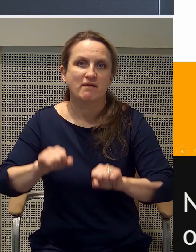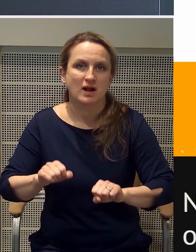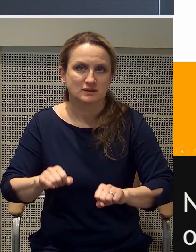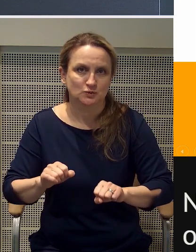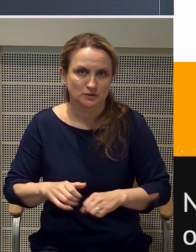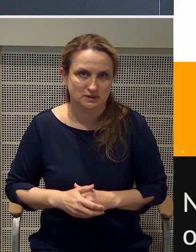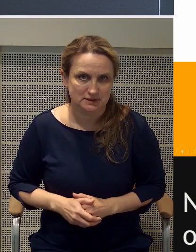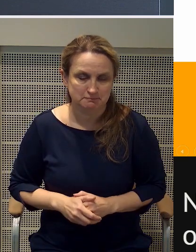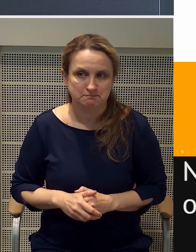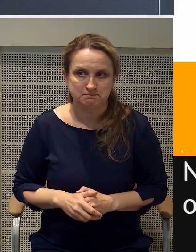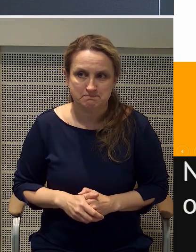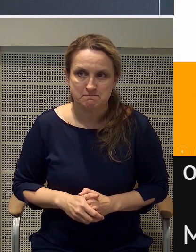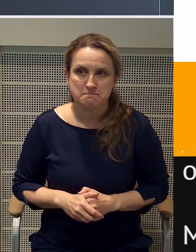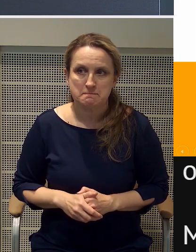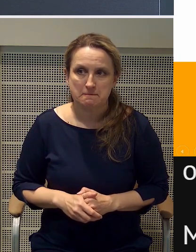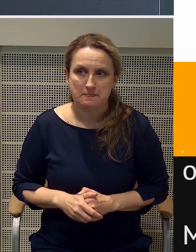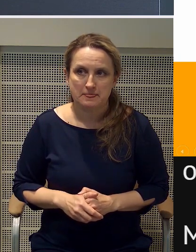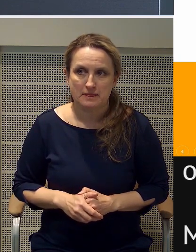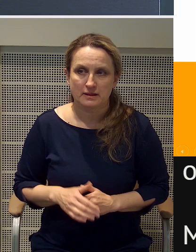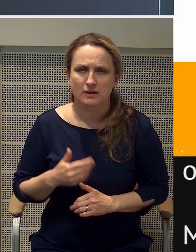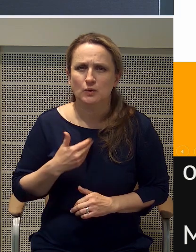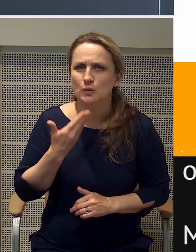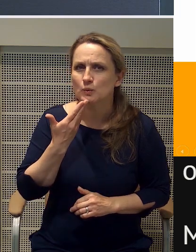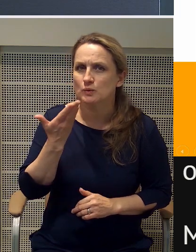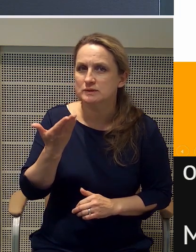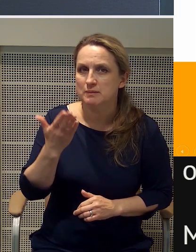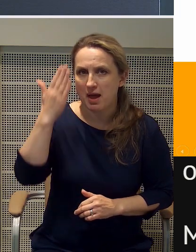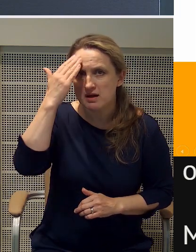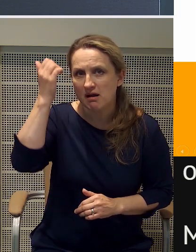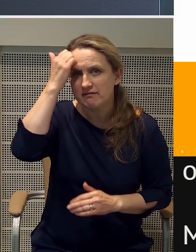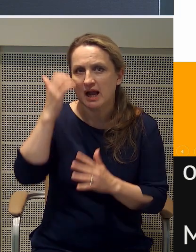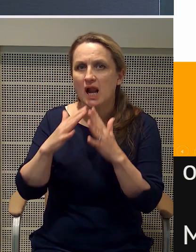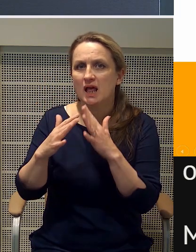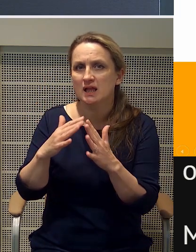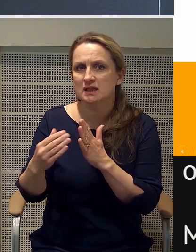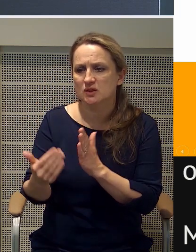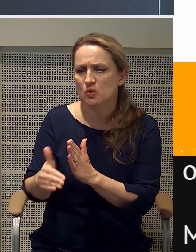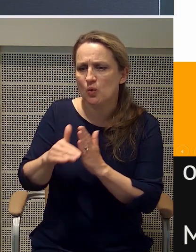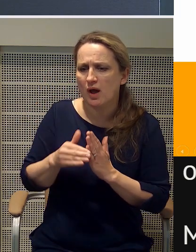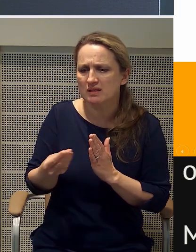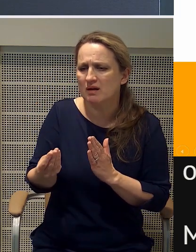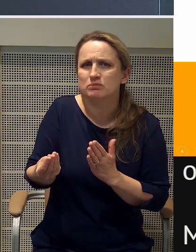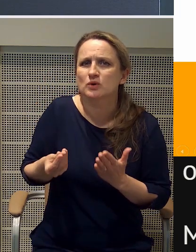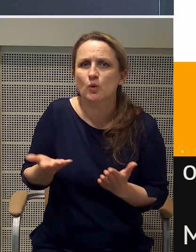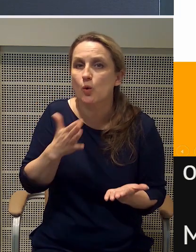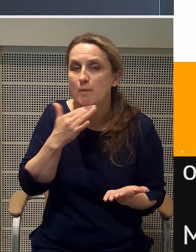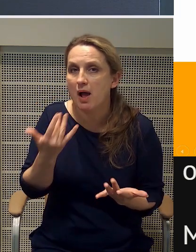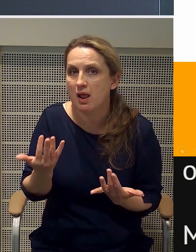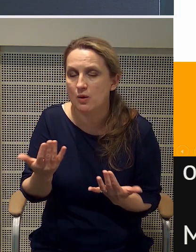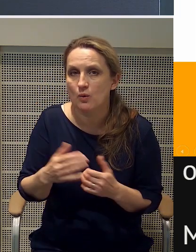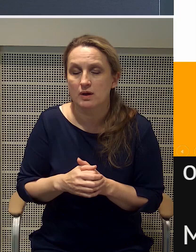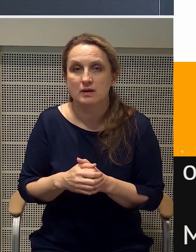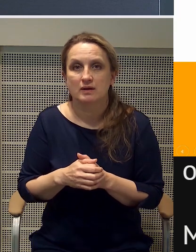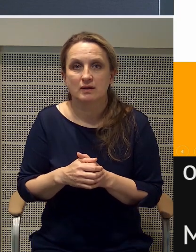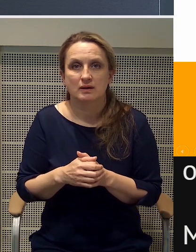And here I would like to say a couple of words about the municipality of